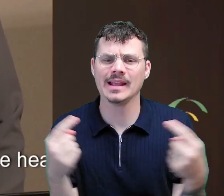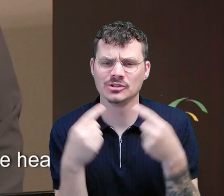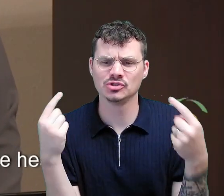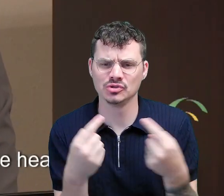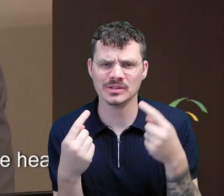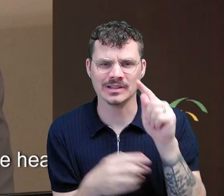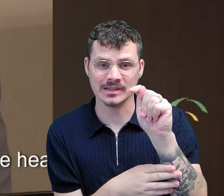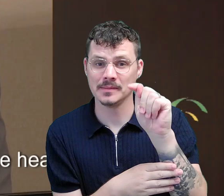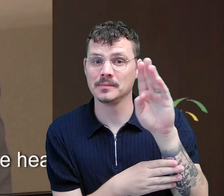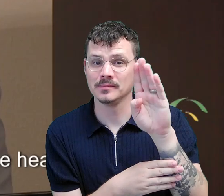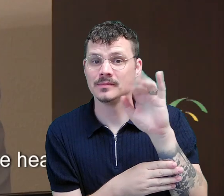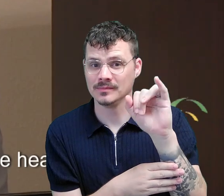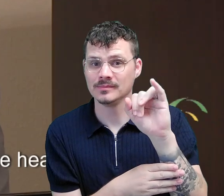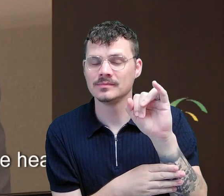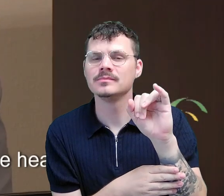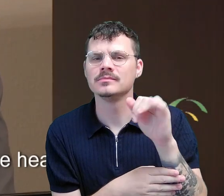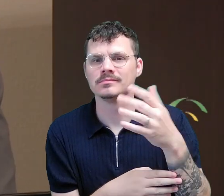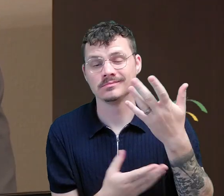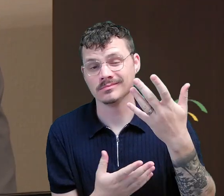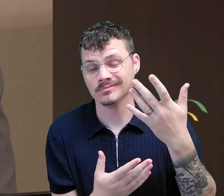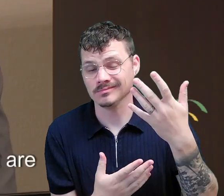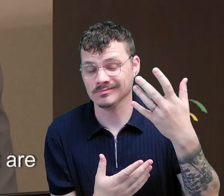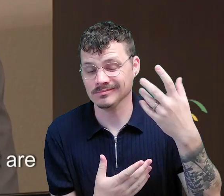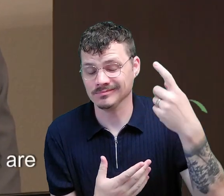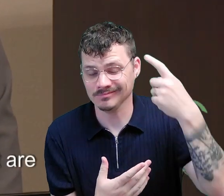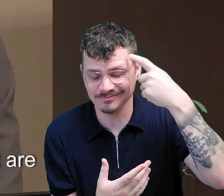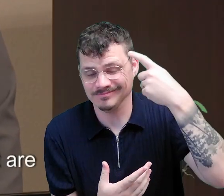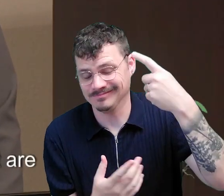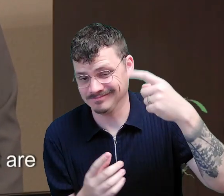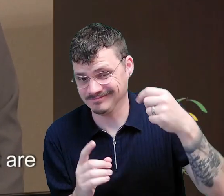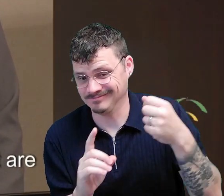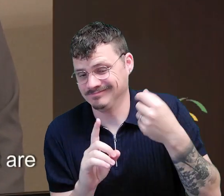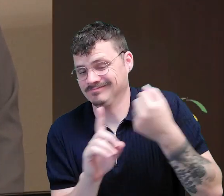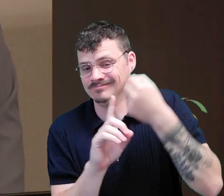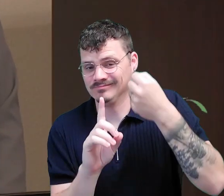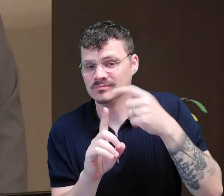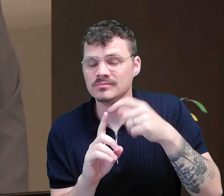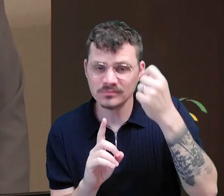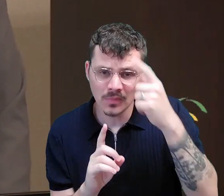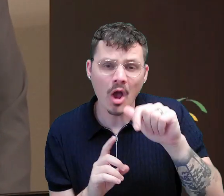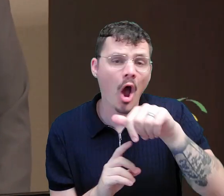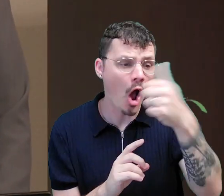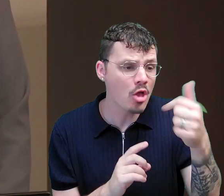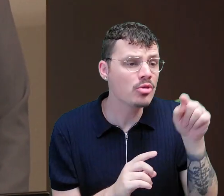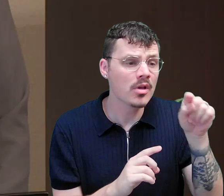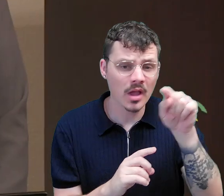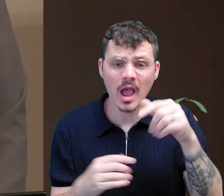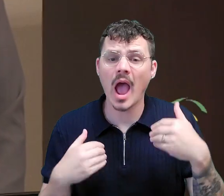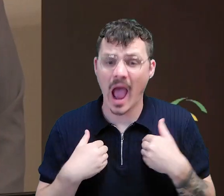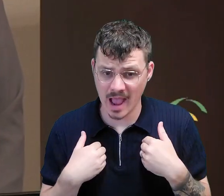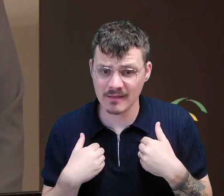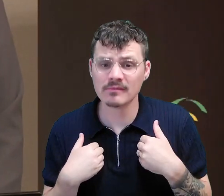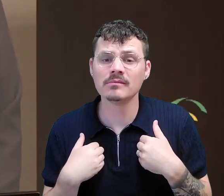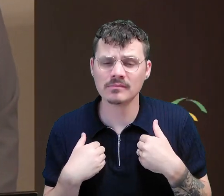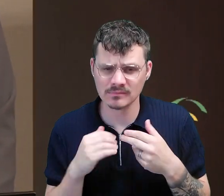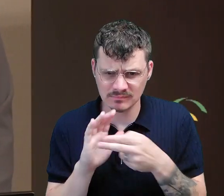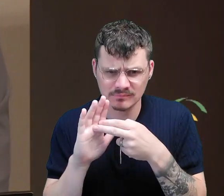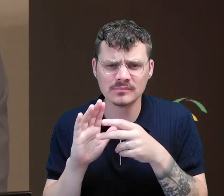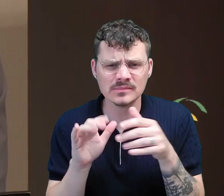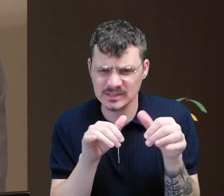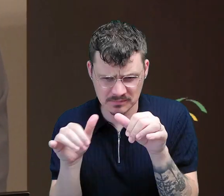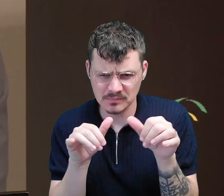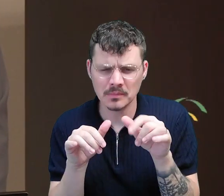is, as you know, a hard bonk on the head. Although there's other conditions that are similar, traumatic brain injury